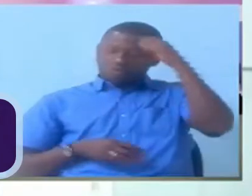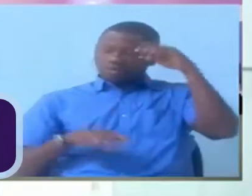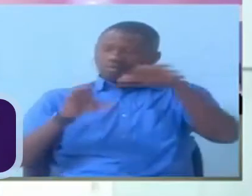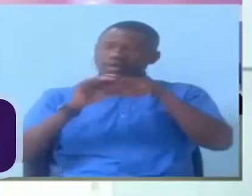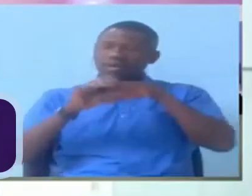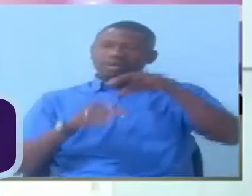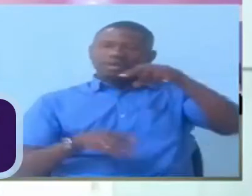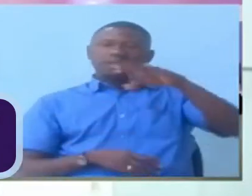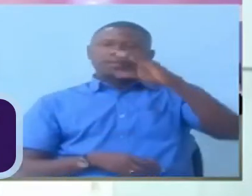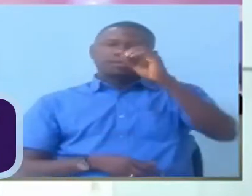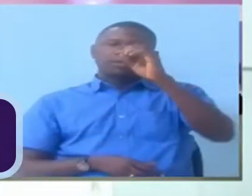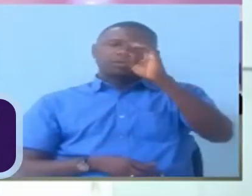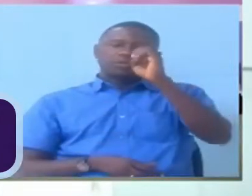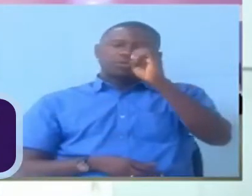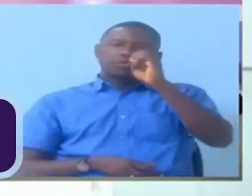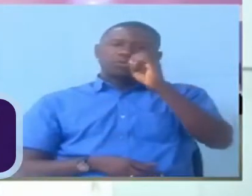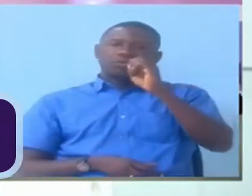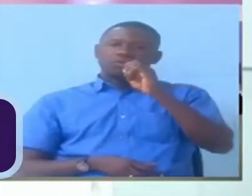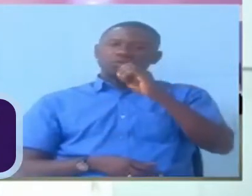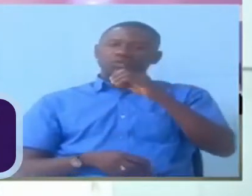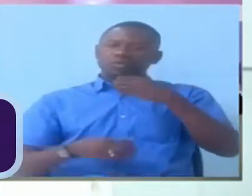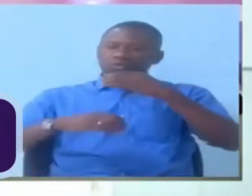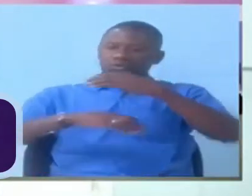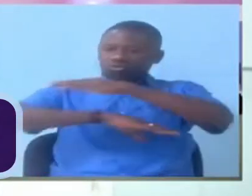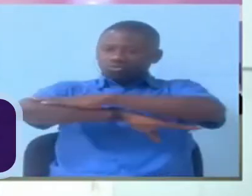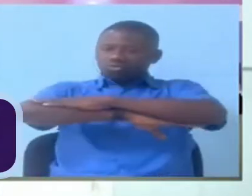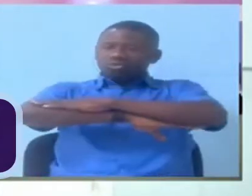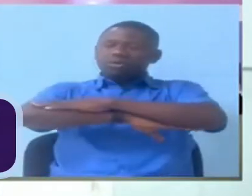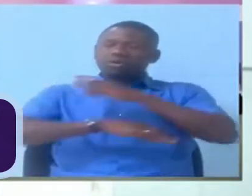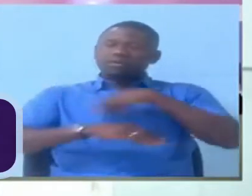la karambu nyinto. Then in